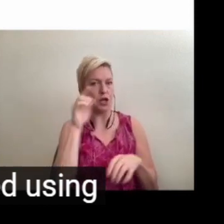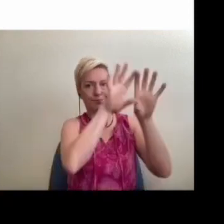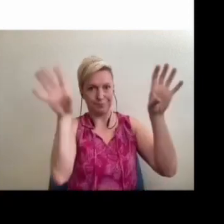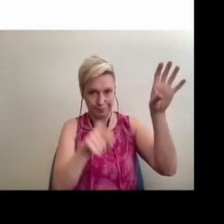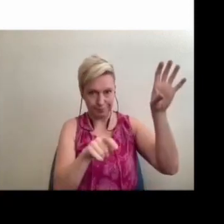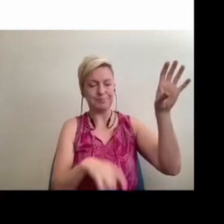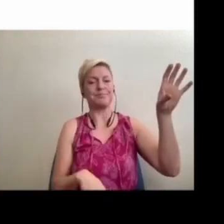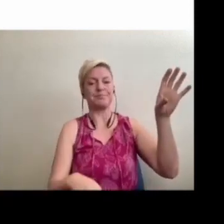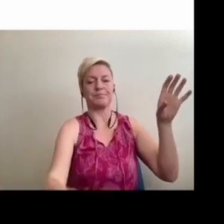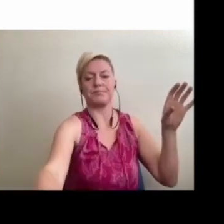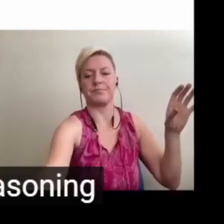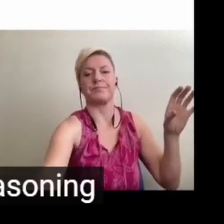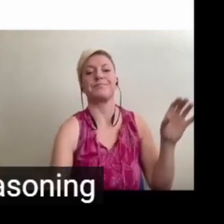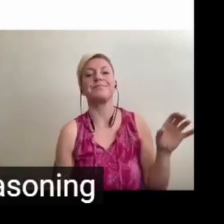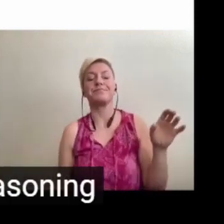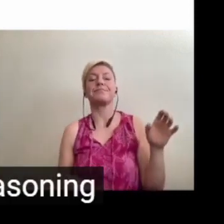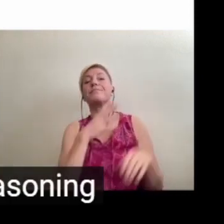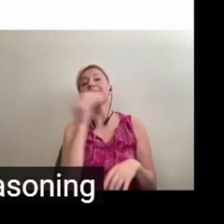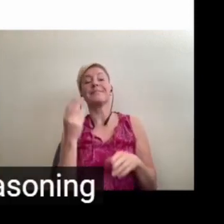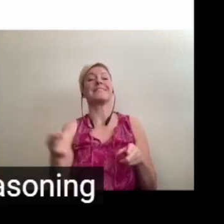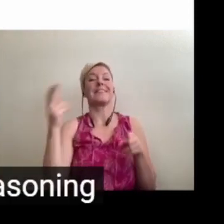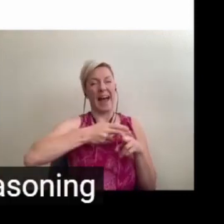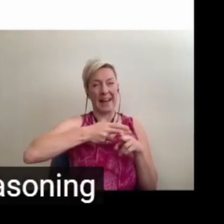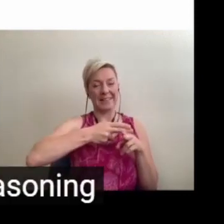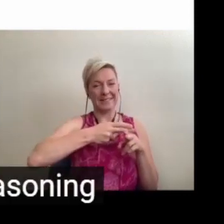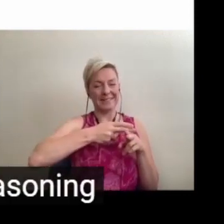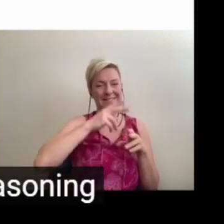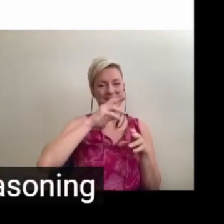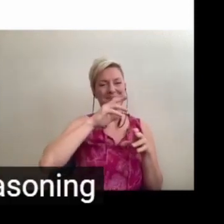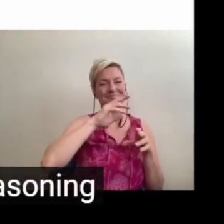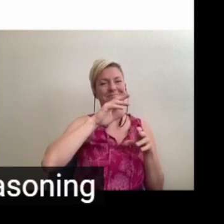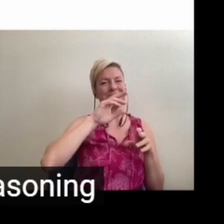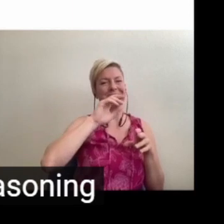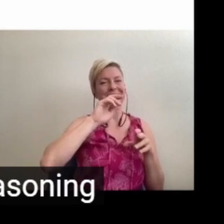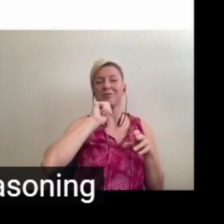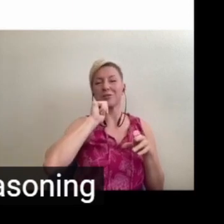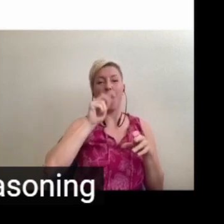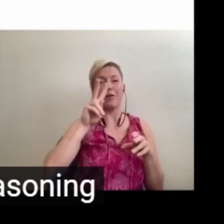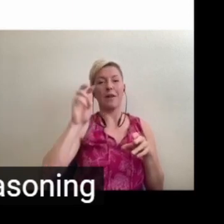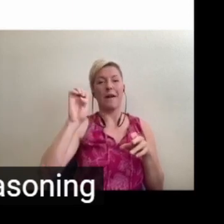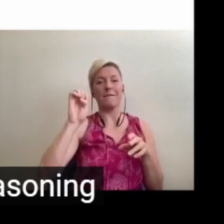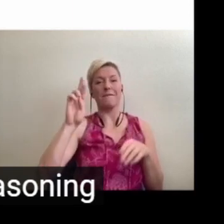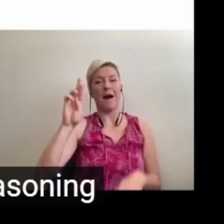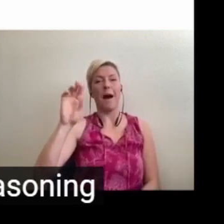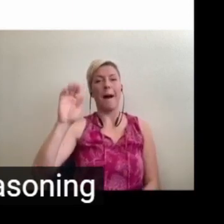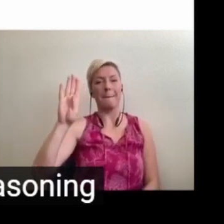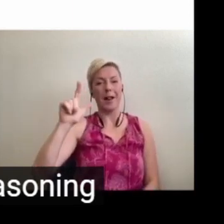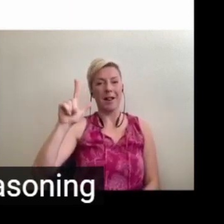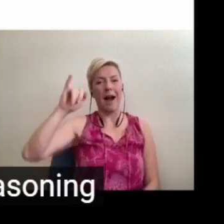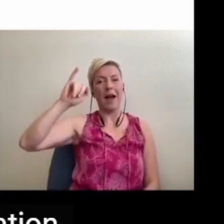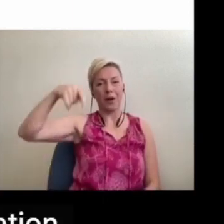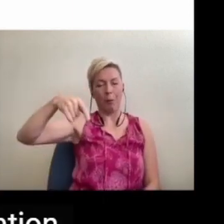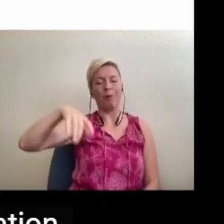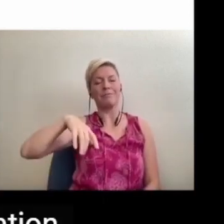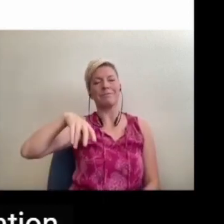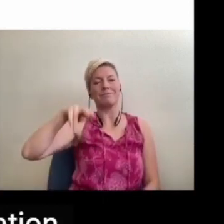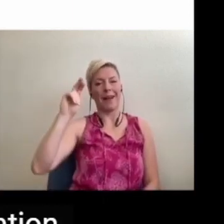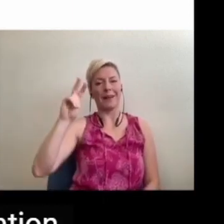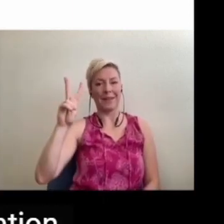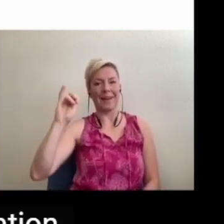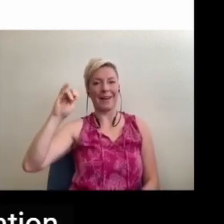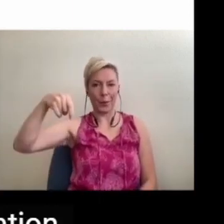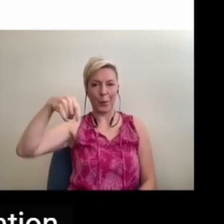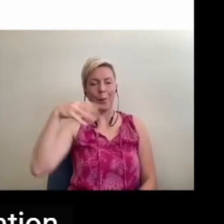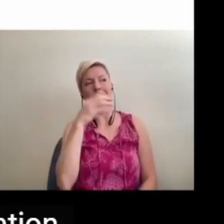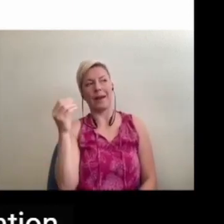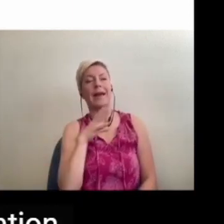test. We additionally obtained nonverbal reasoning, NVIQ, and included age